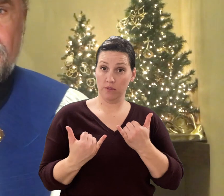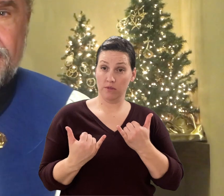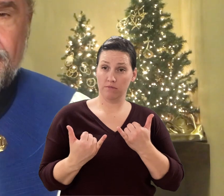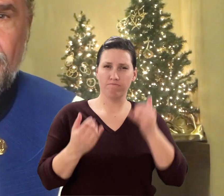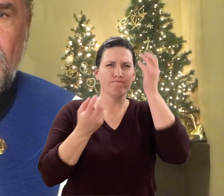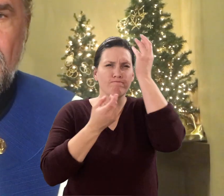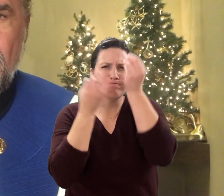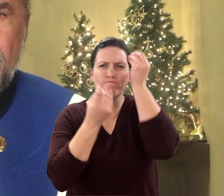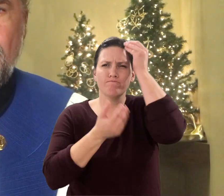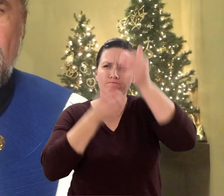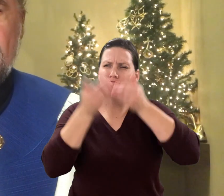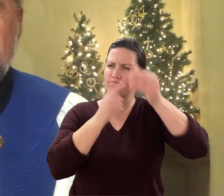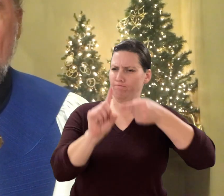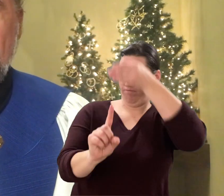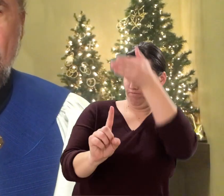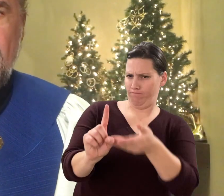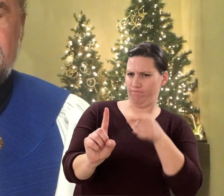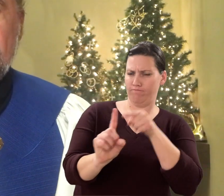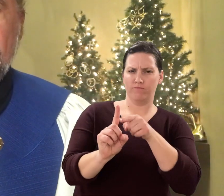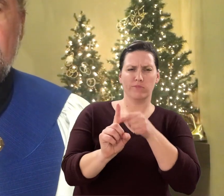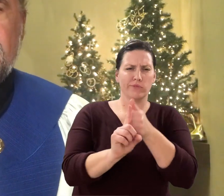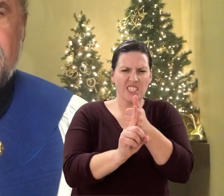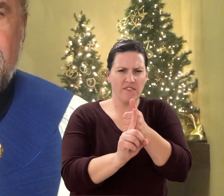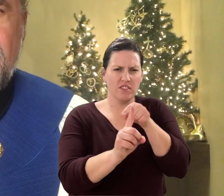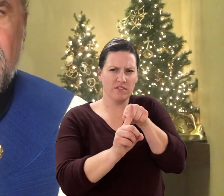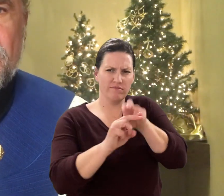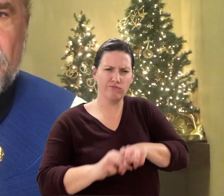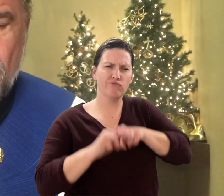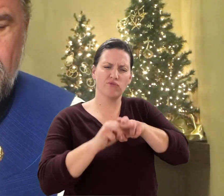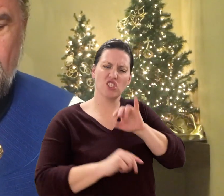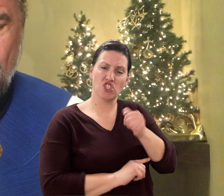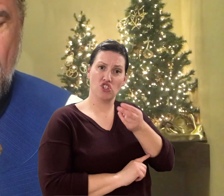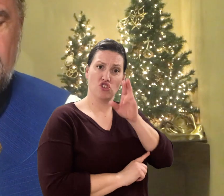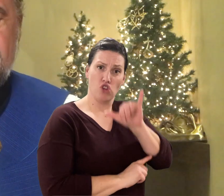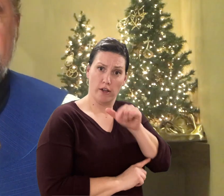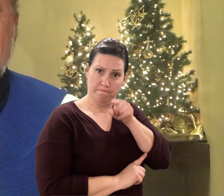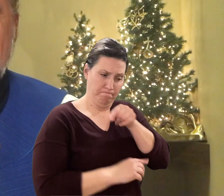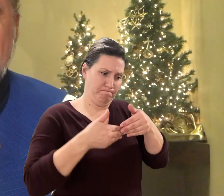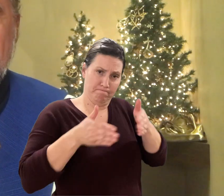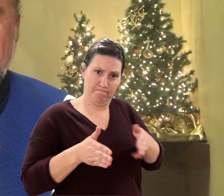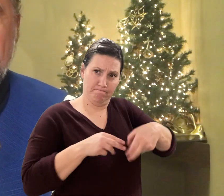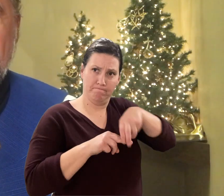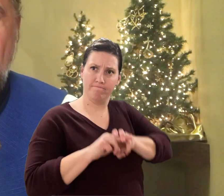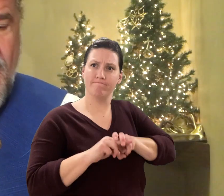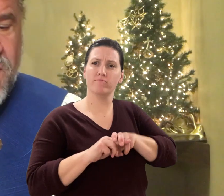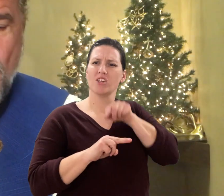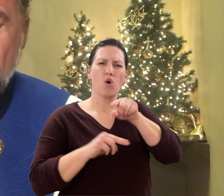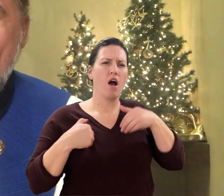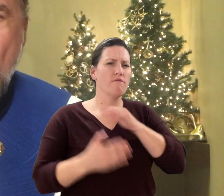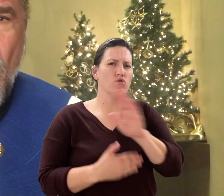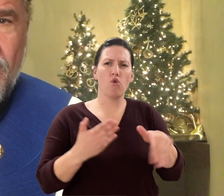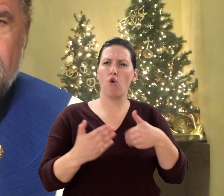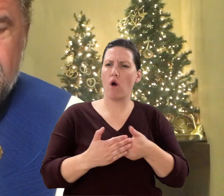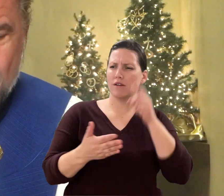Today, think about yourself as sitting in a jury box. And you